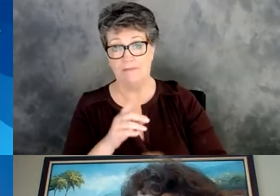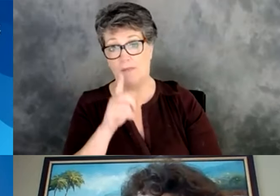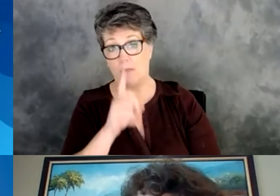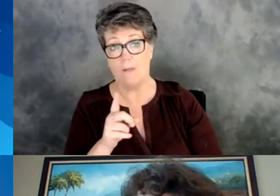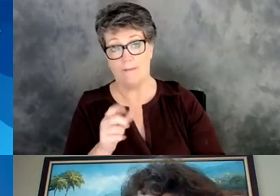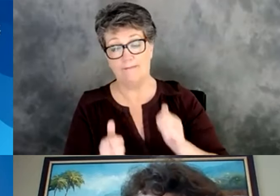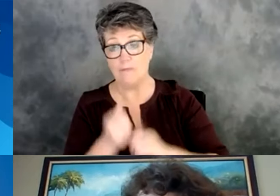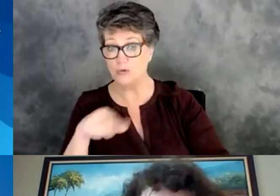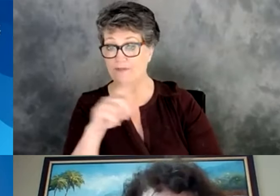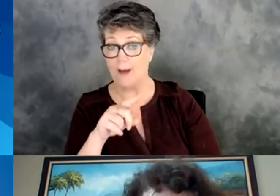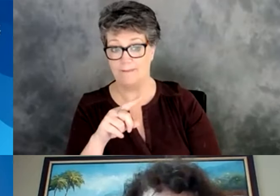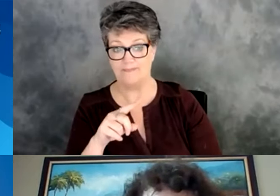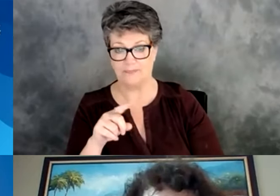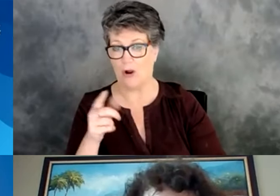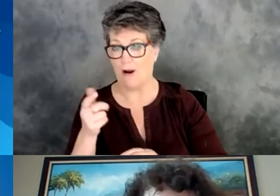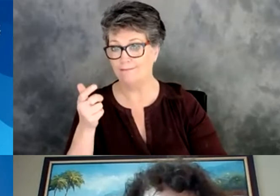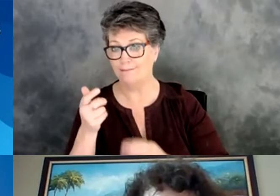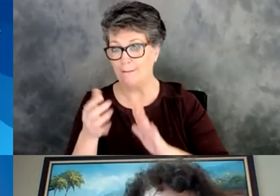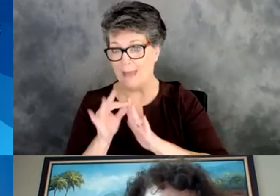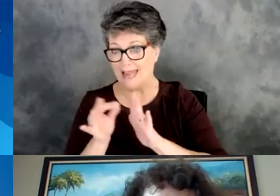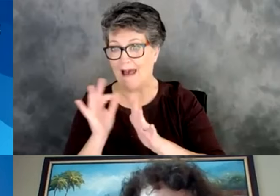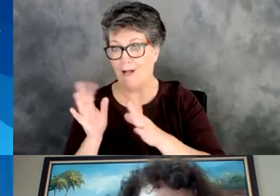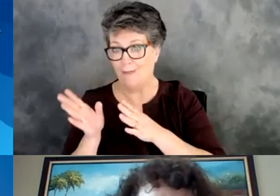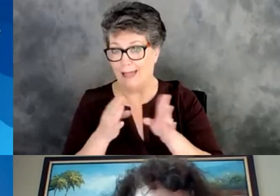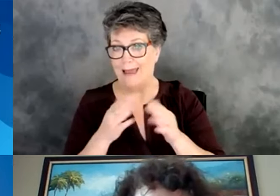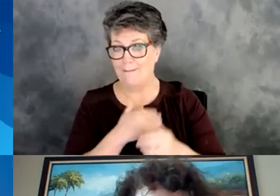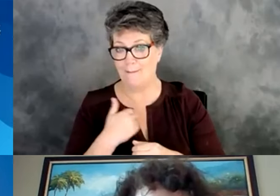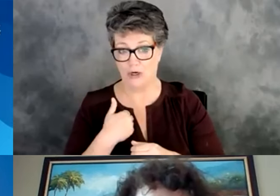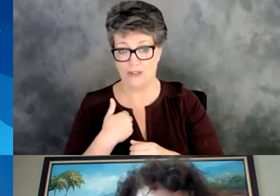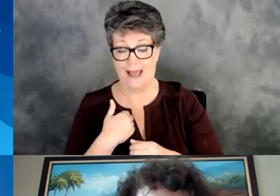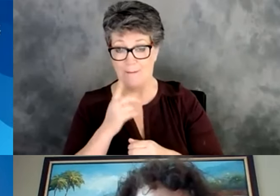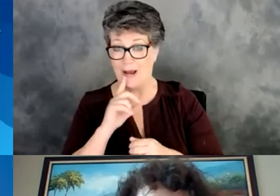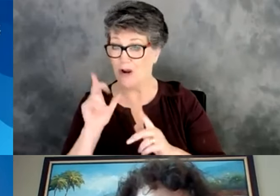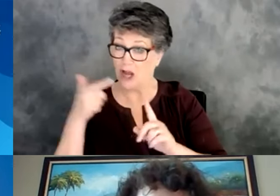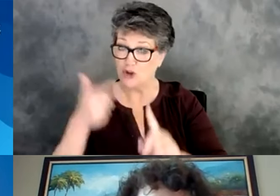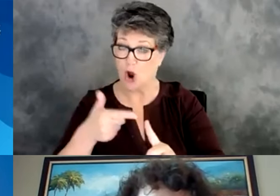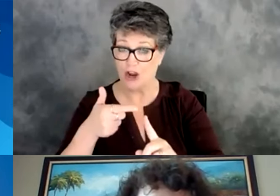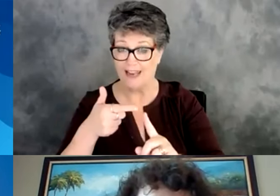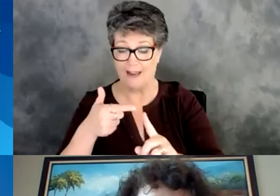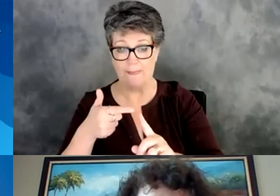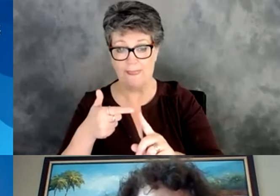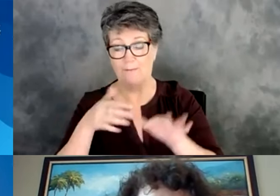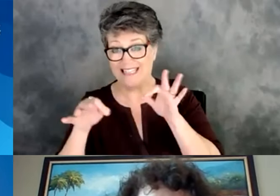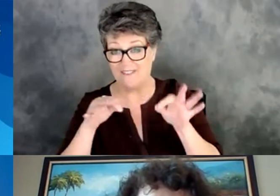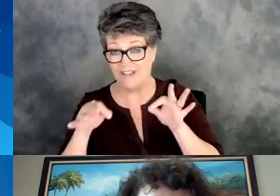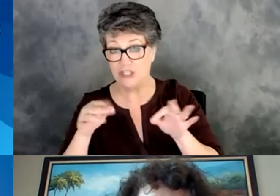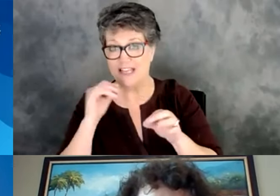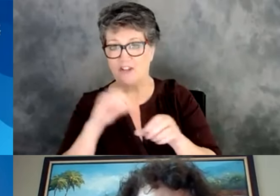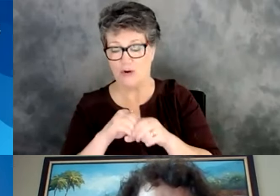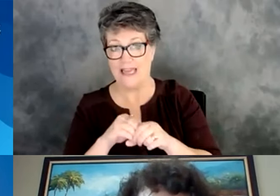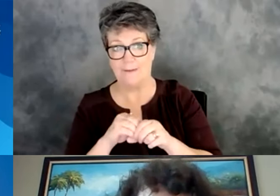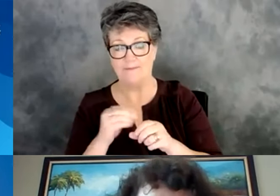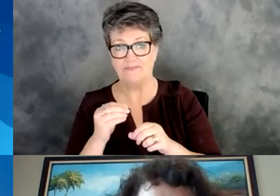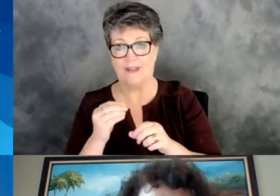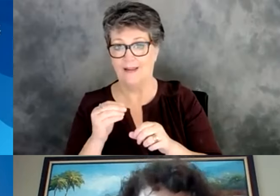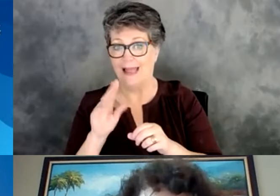of them are, Medi-Cal plan members, many of we're thinking about targeting, like, by definition, if you're in CalMediConnect, you're